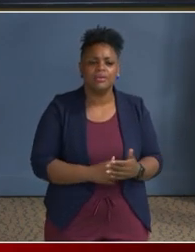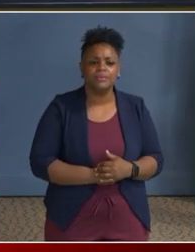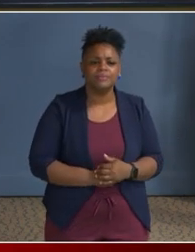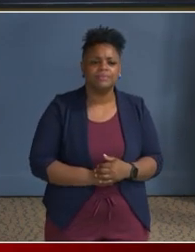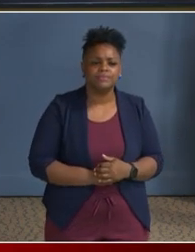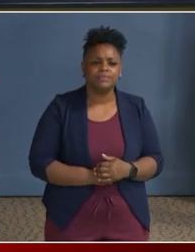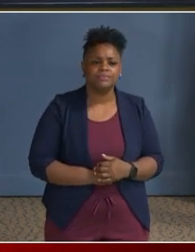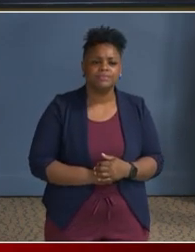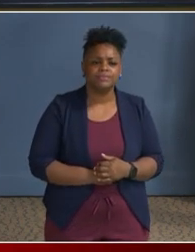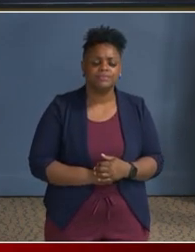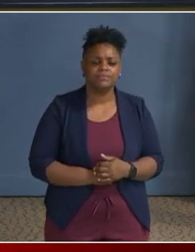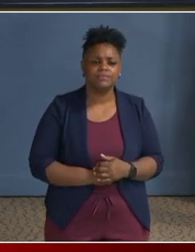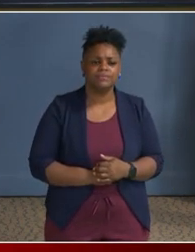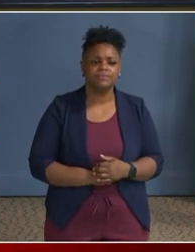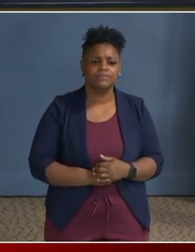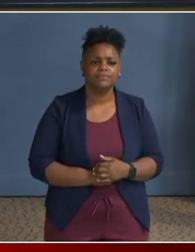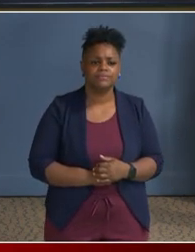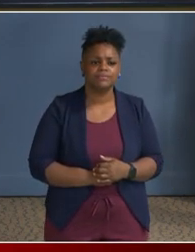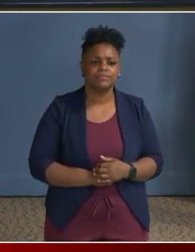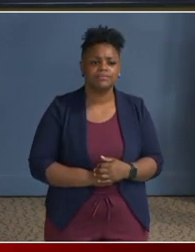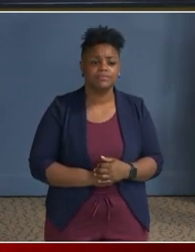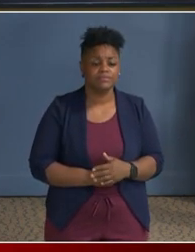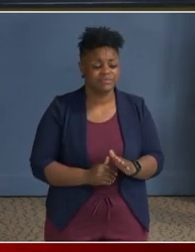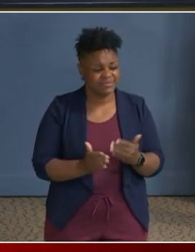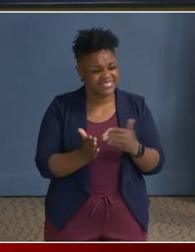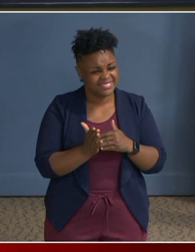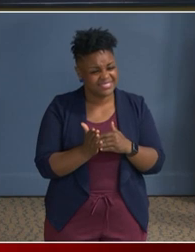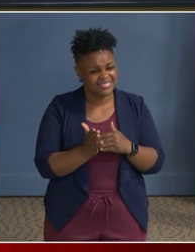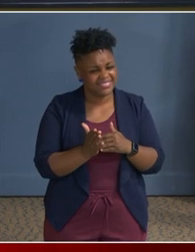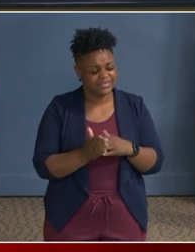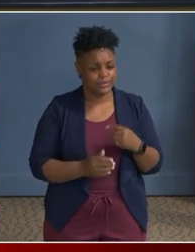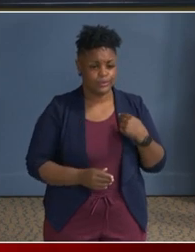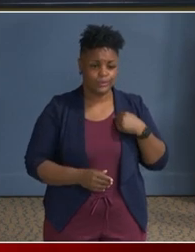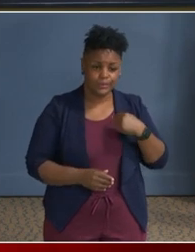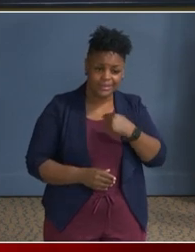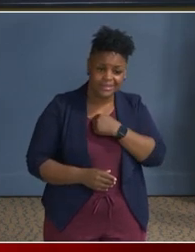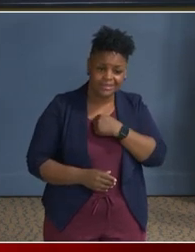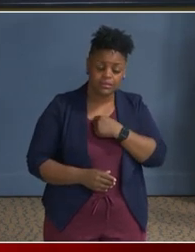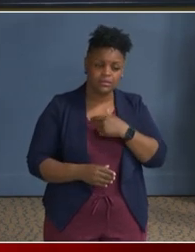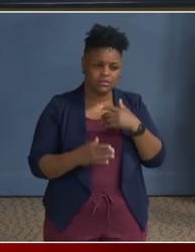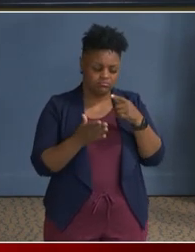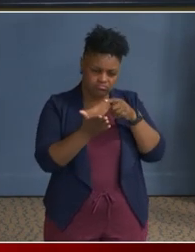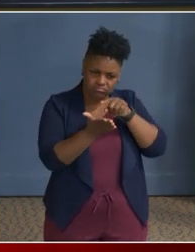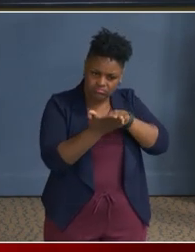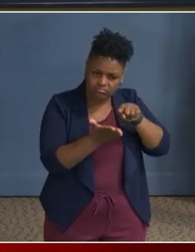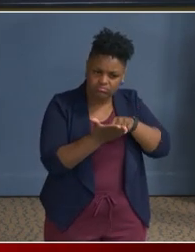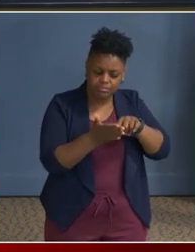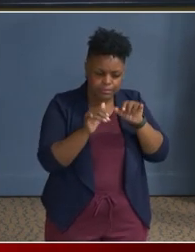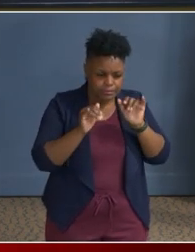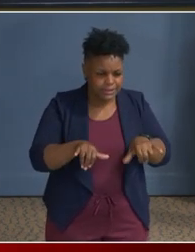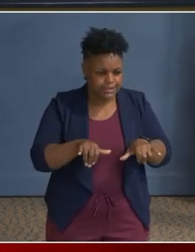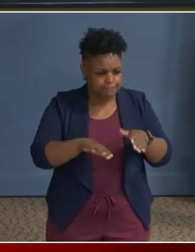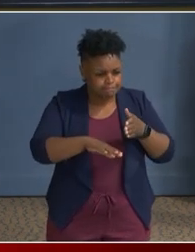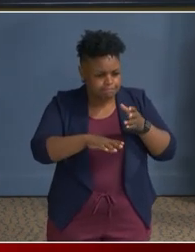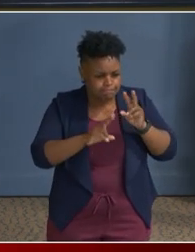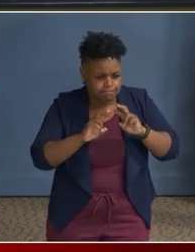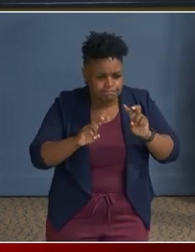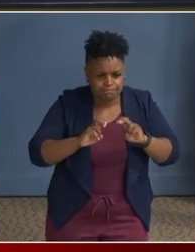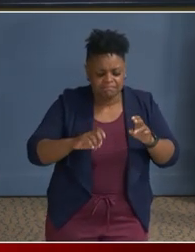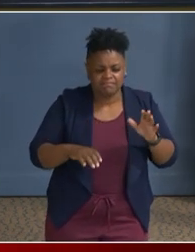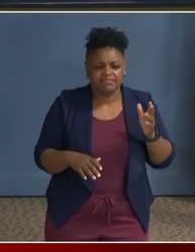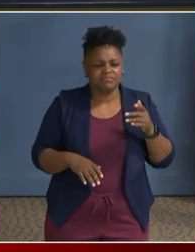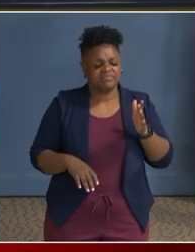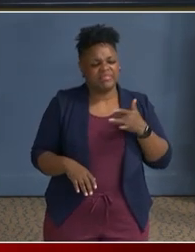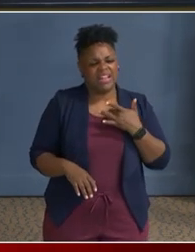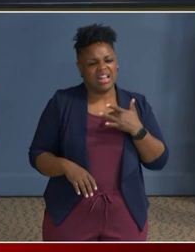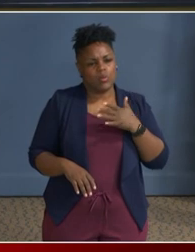took his life. Again, we have made significant progress in this case, and we anticipate that we will bring this to a